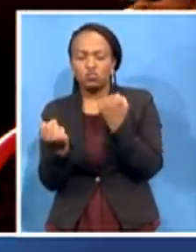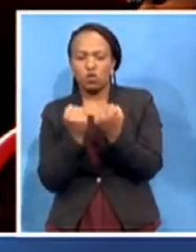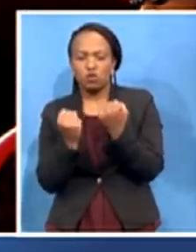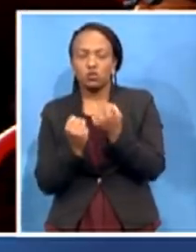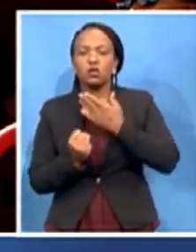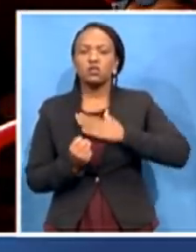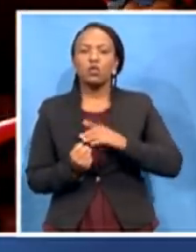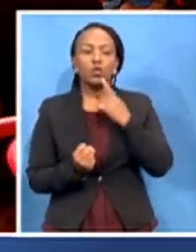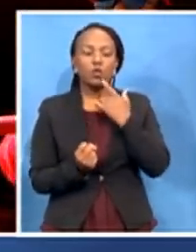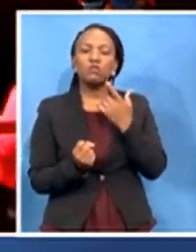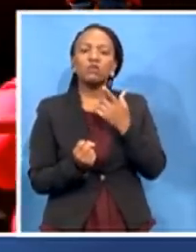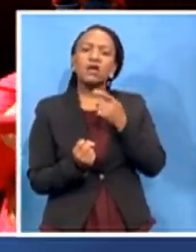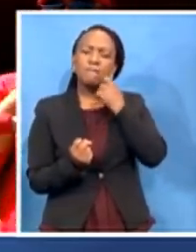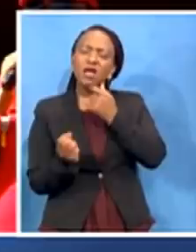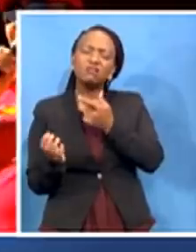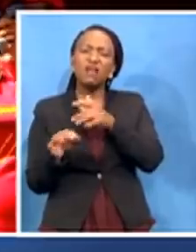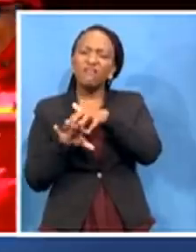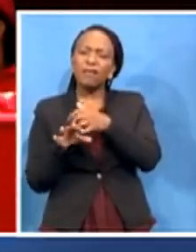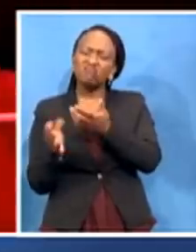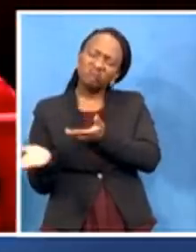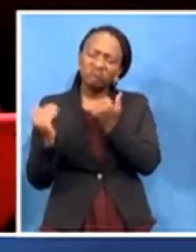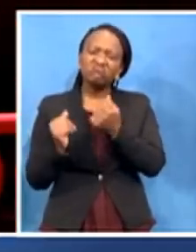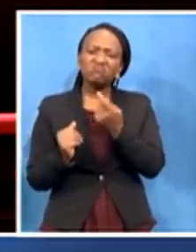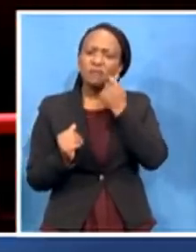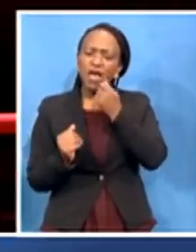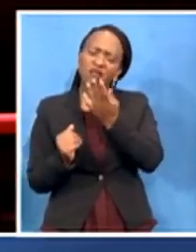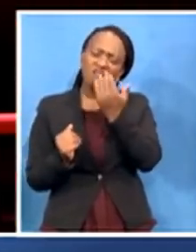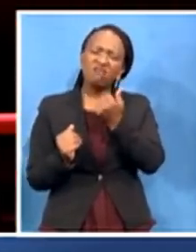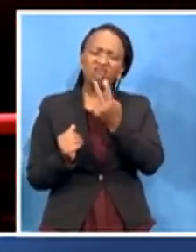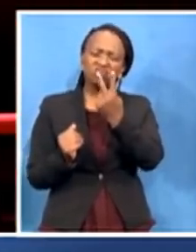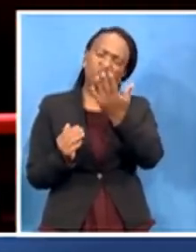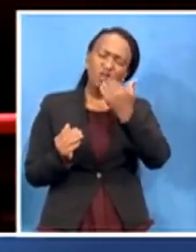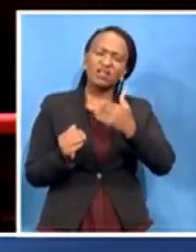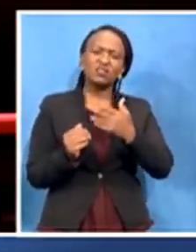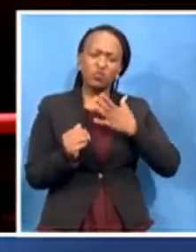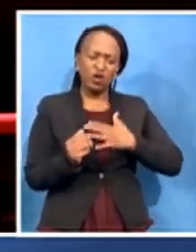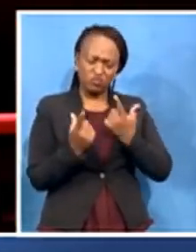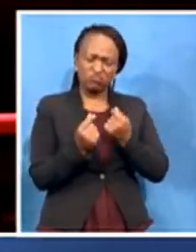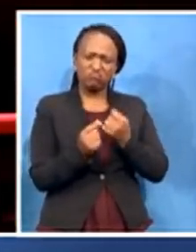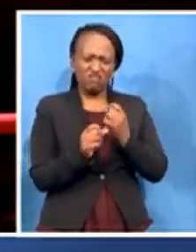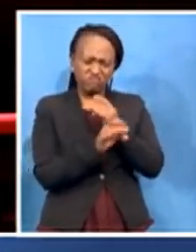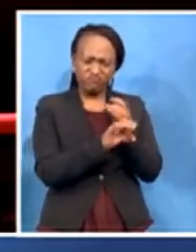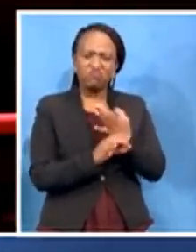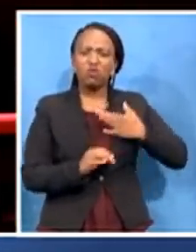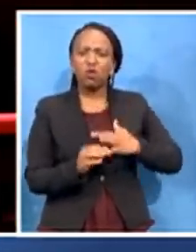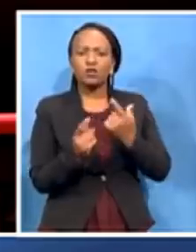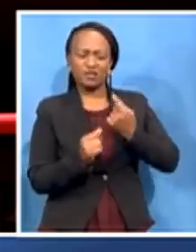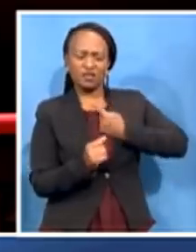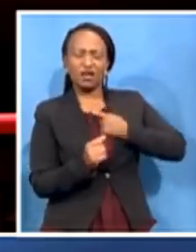that they can take the law into their own hands, or rather deal with them themselves. We know that a police van